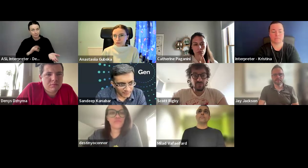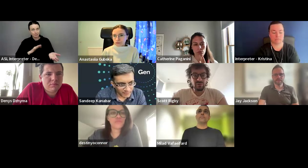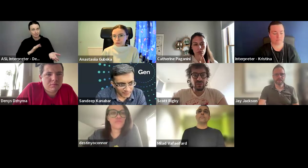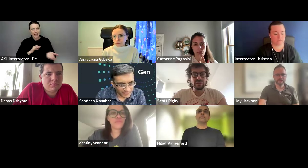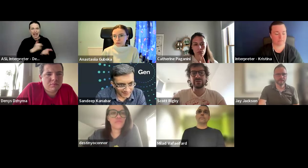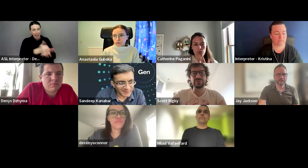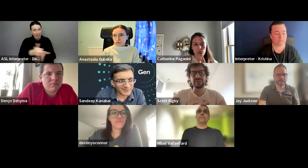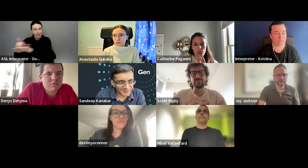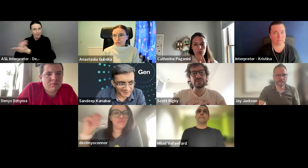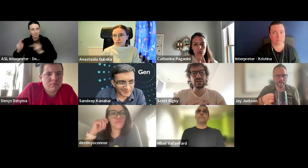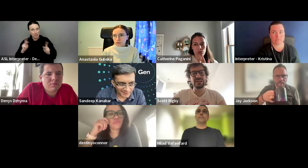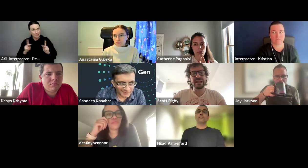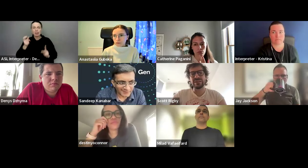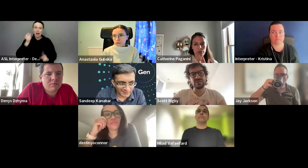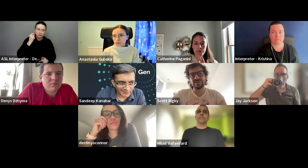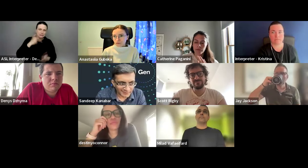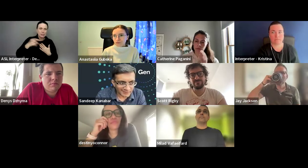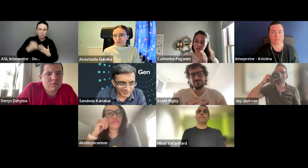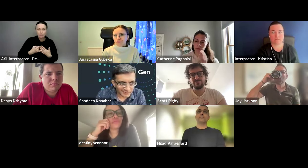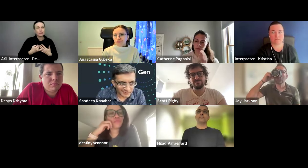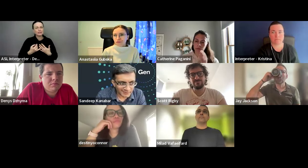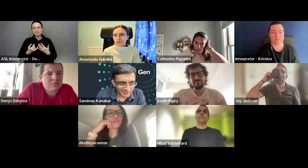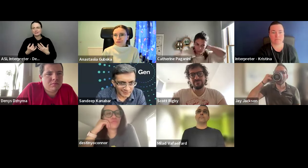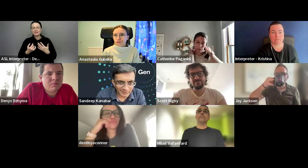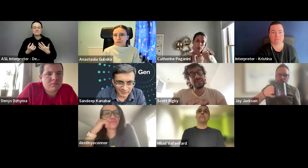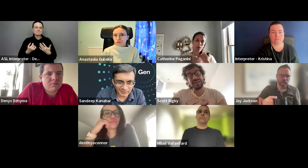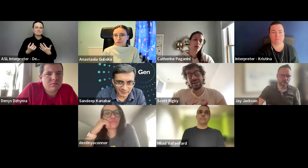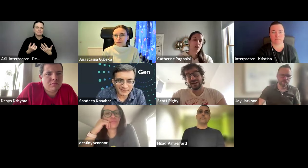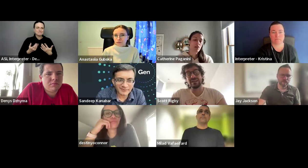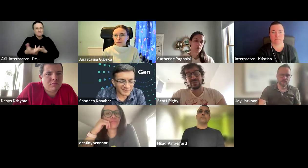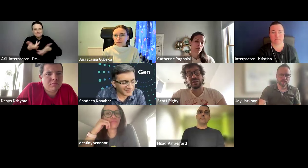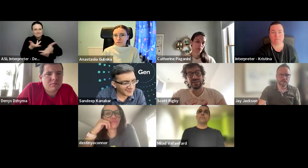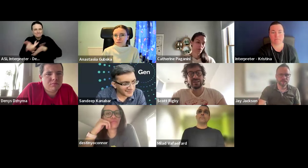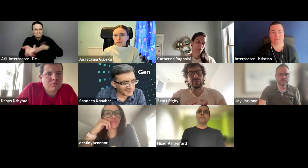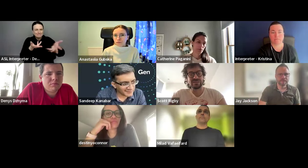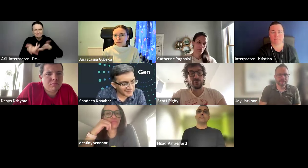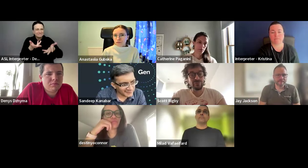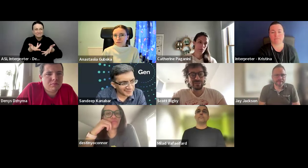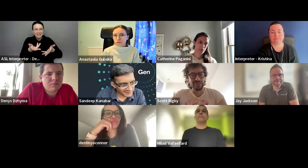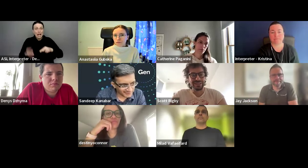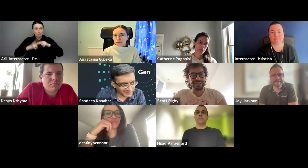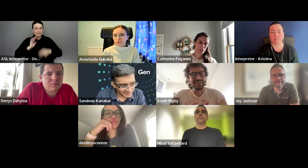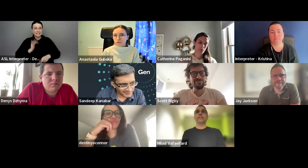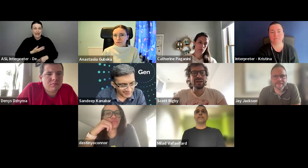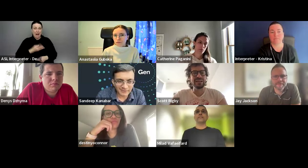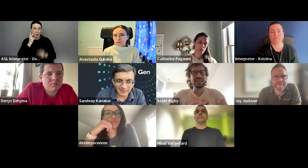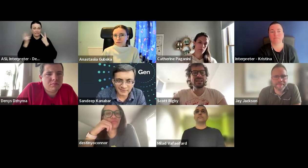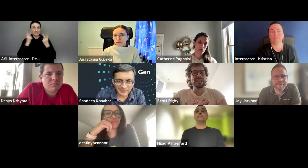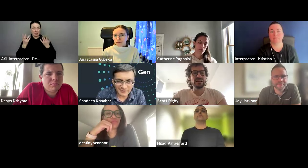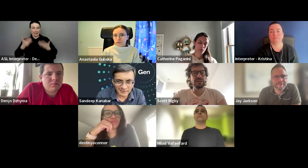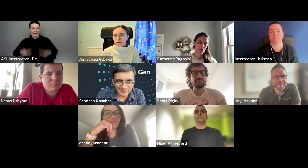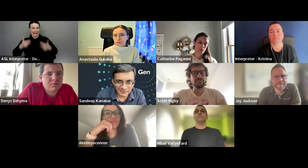help people better understand the project and just consequently, it increases our own visibility,